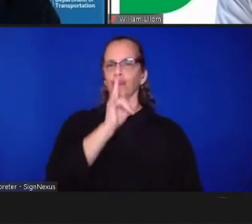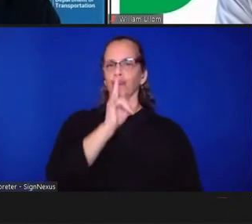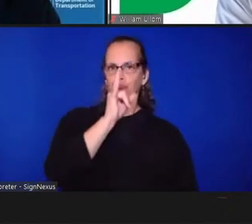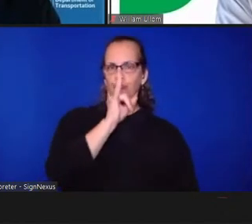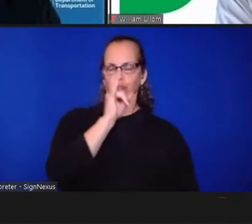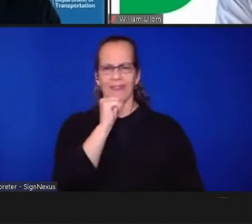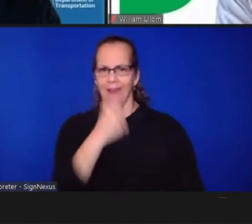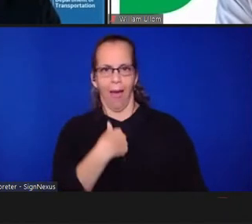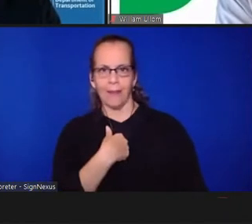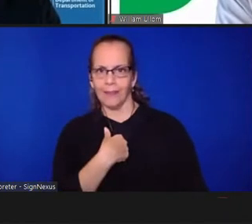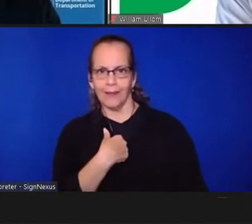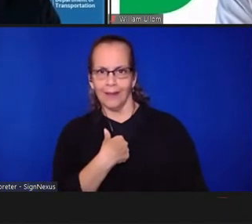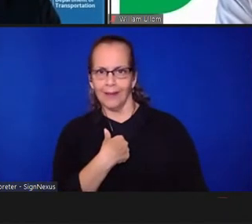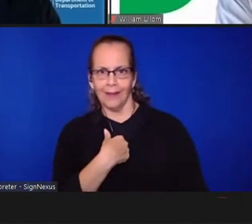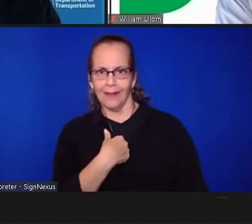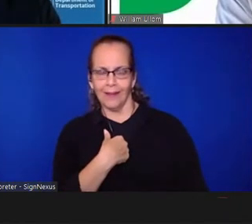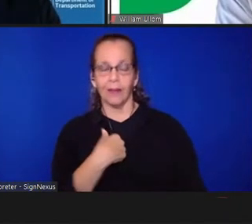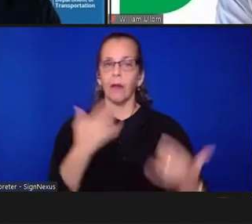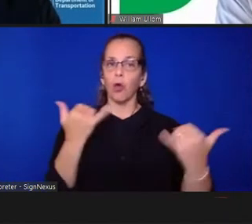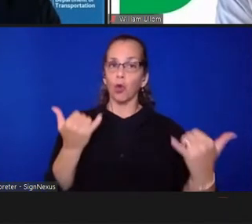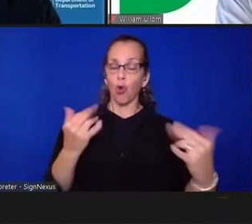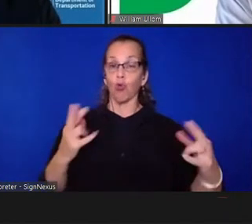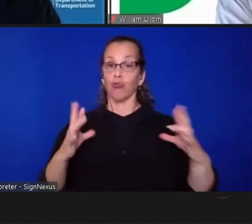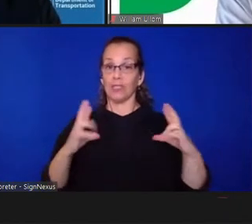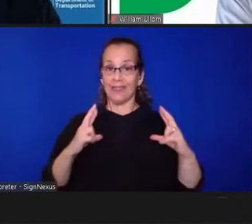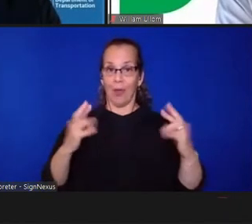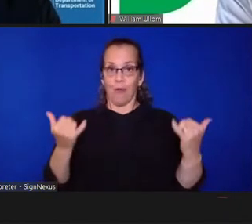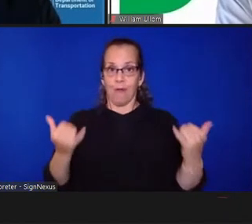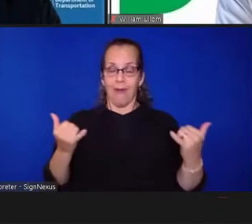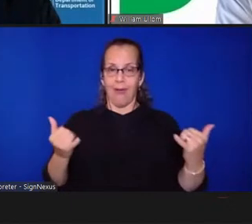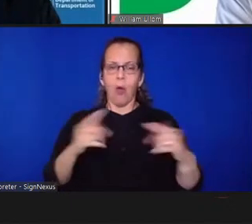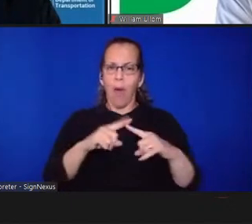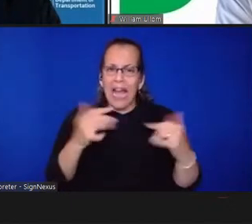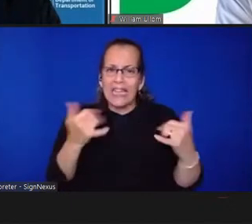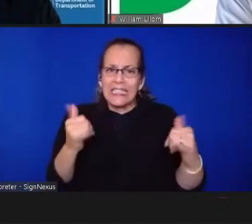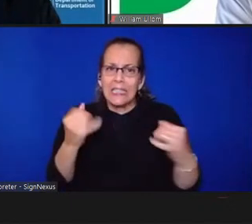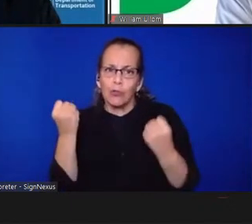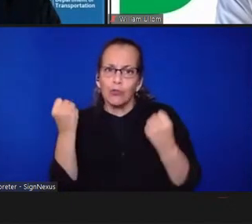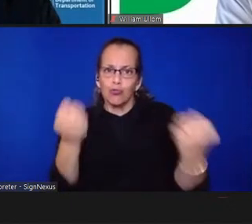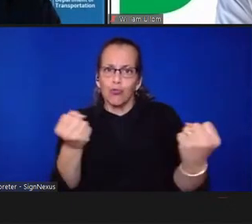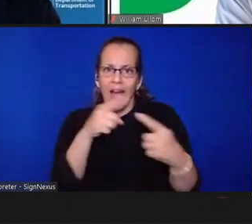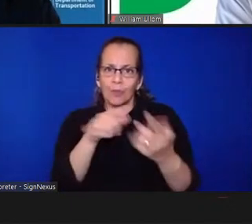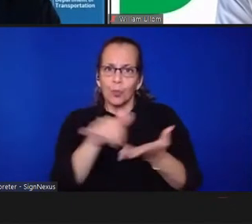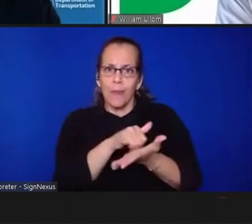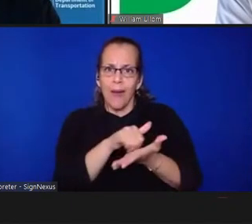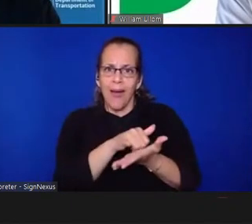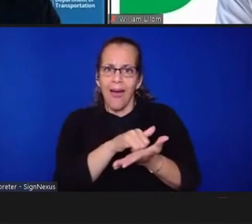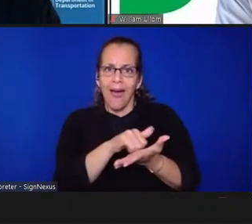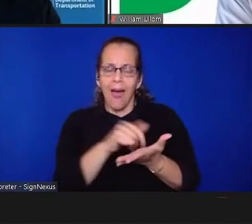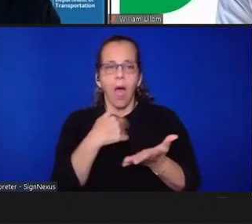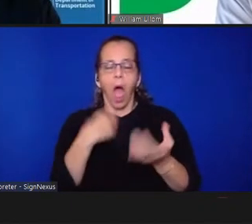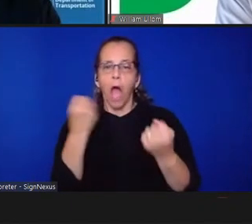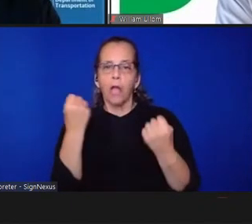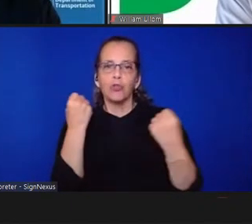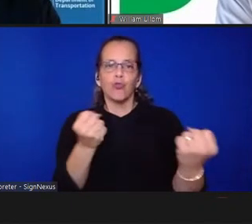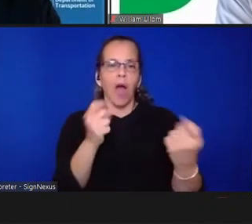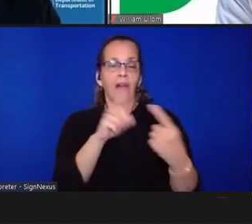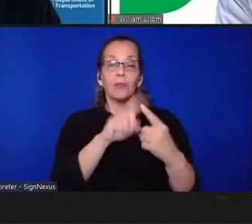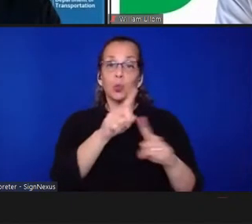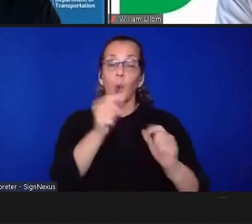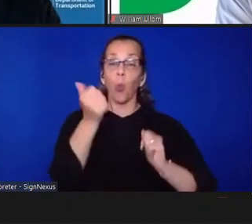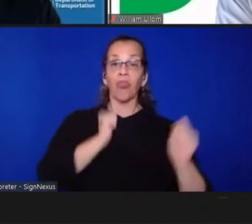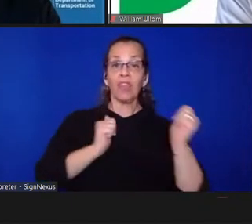fixed income currently retired and I still drive into the city I drive into the city to go to the theater